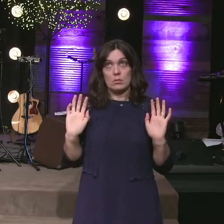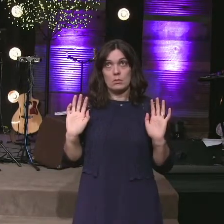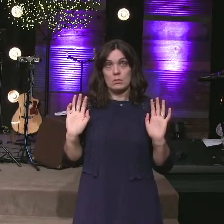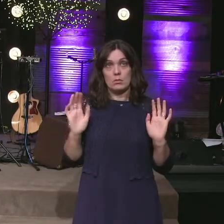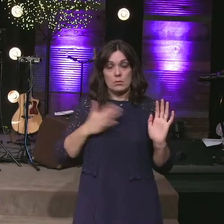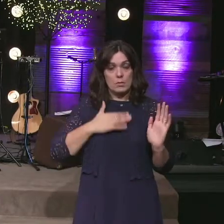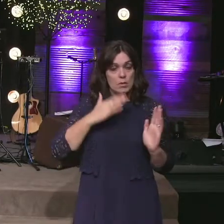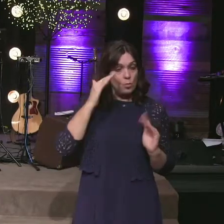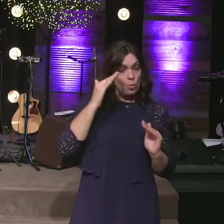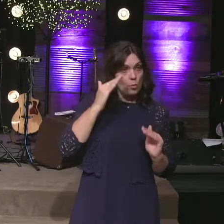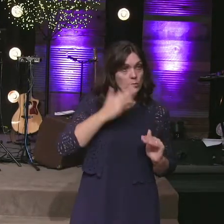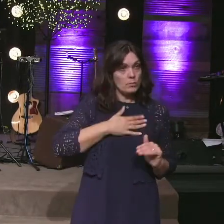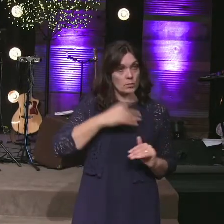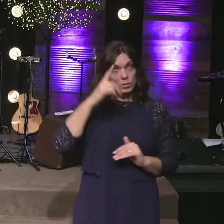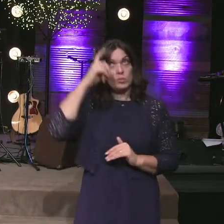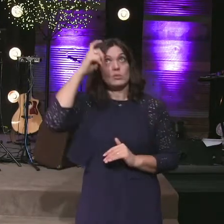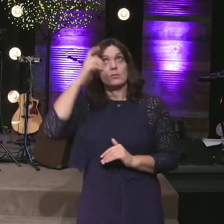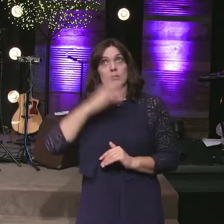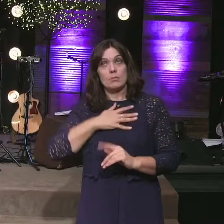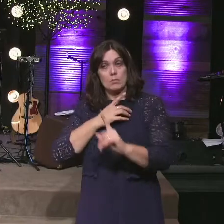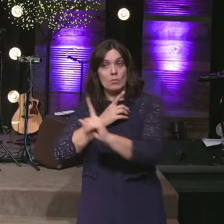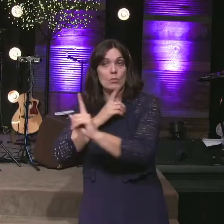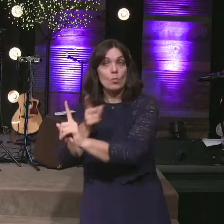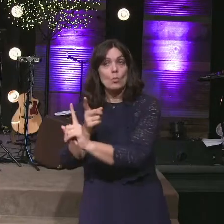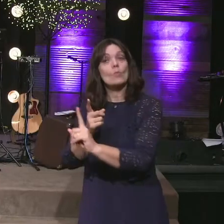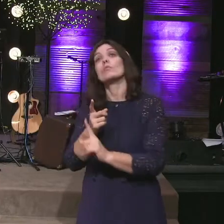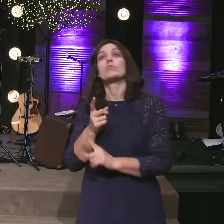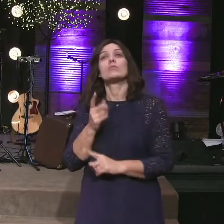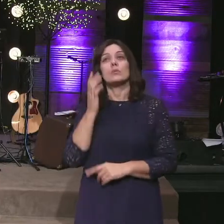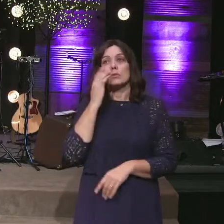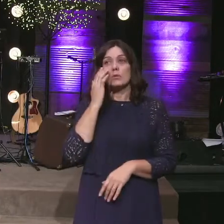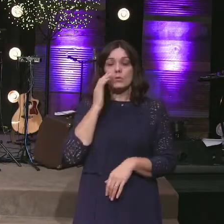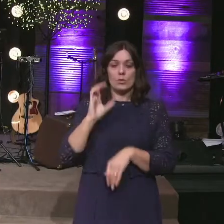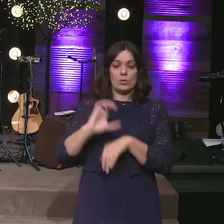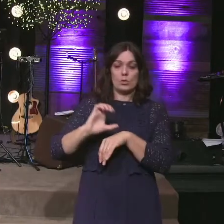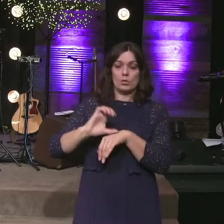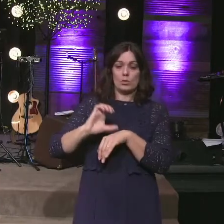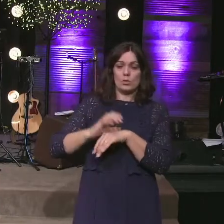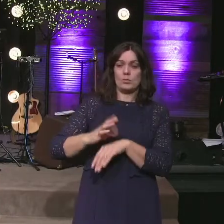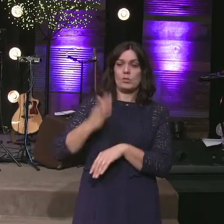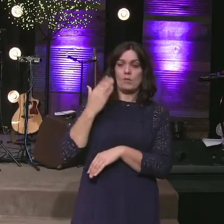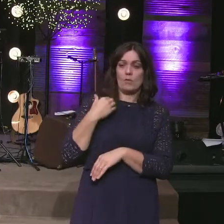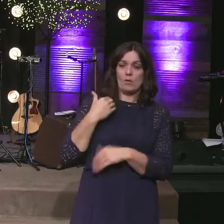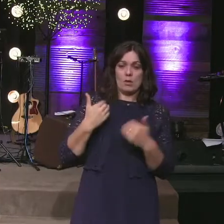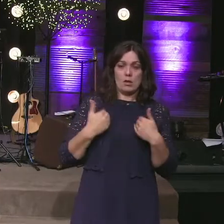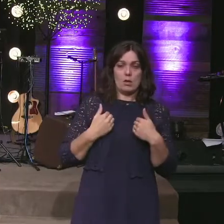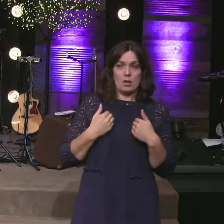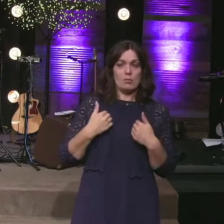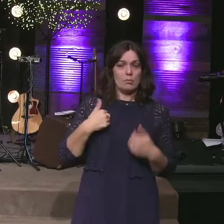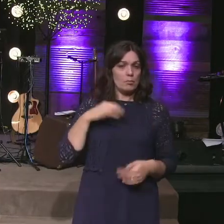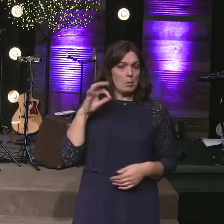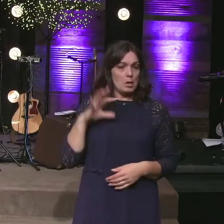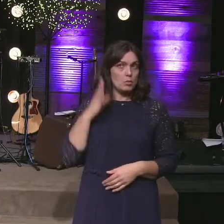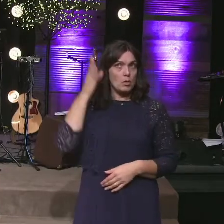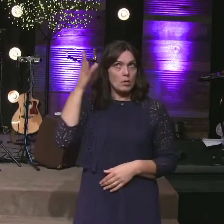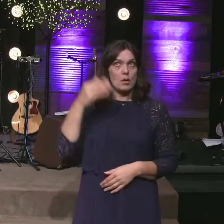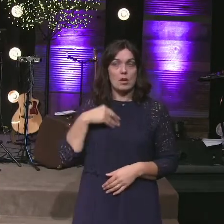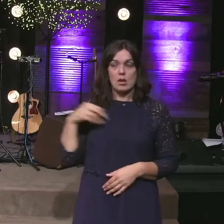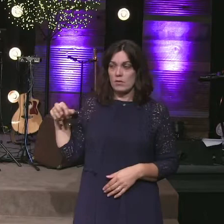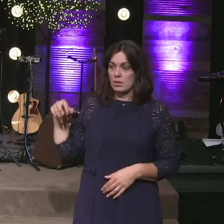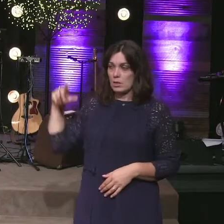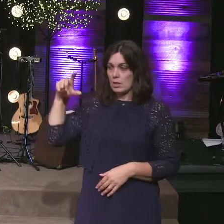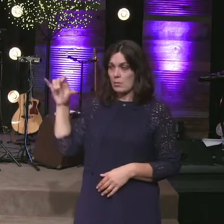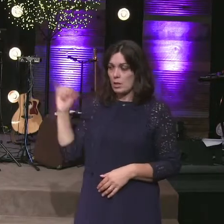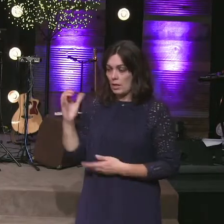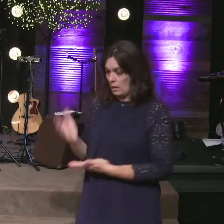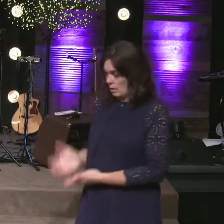and aspirations. And, you know, when the church that we pastored up north had steps like this. There were like three of them, I